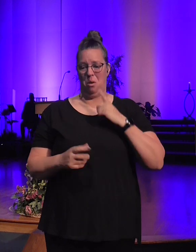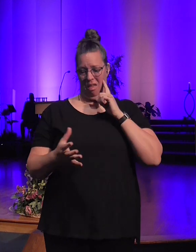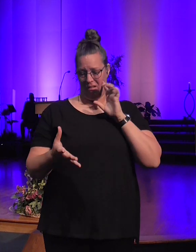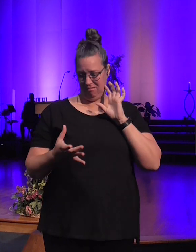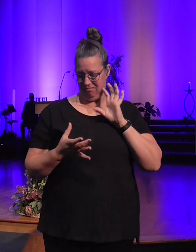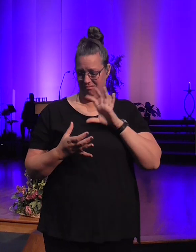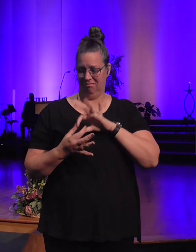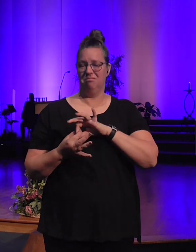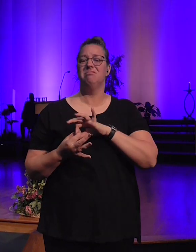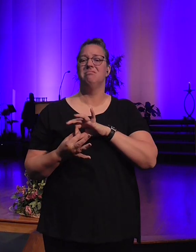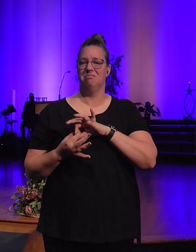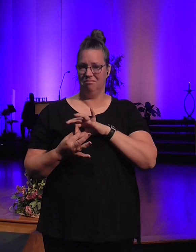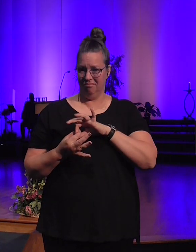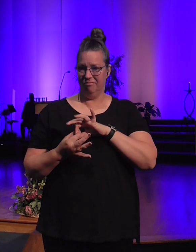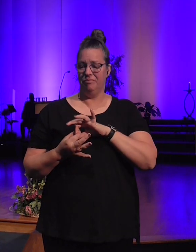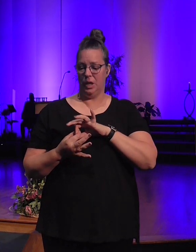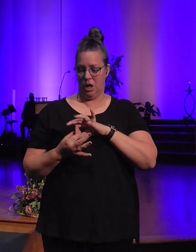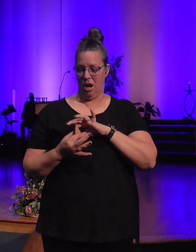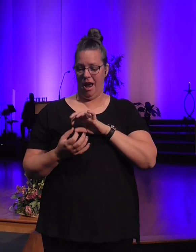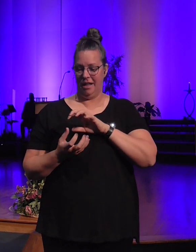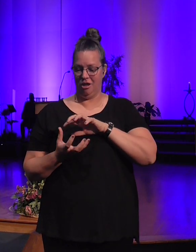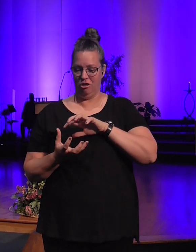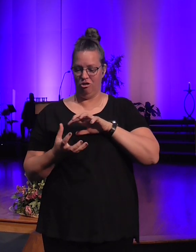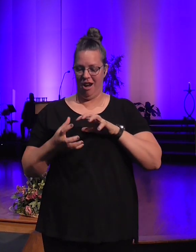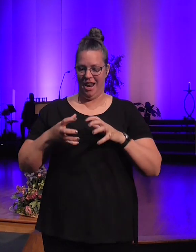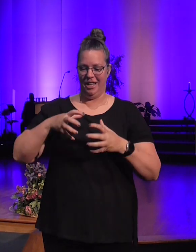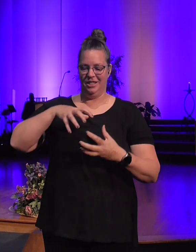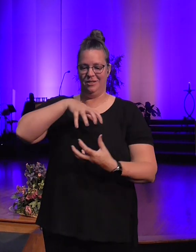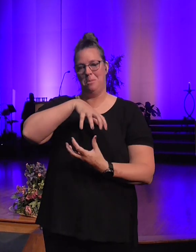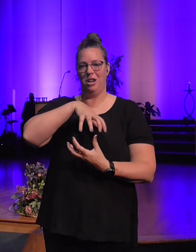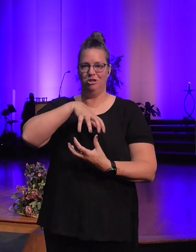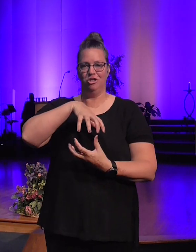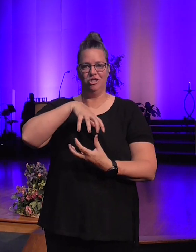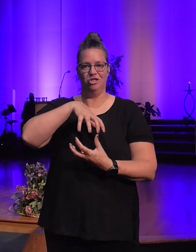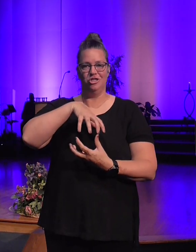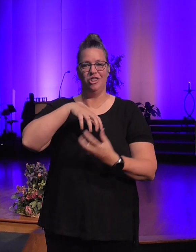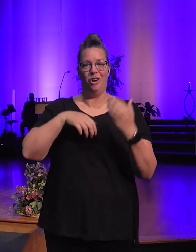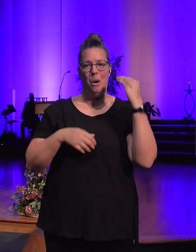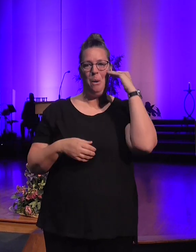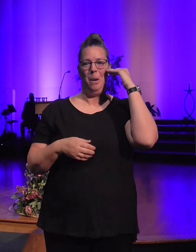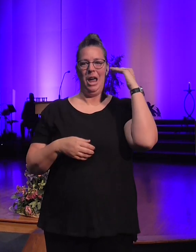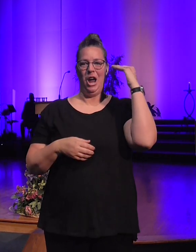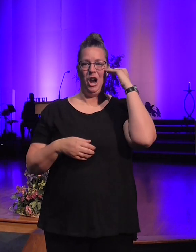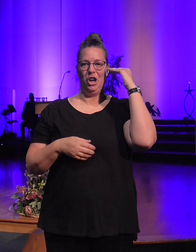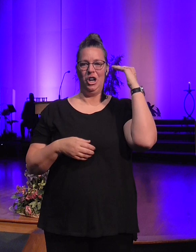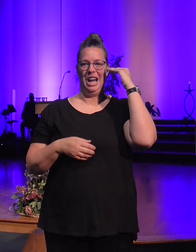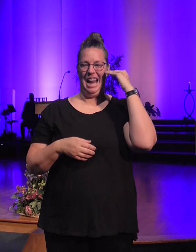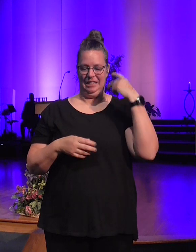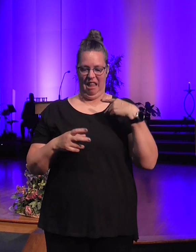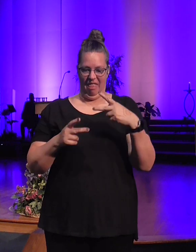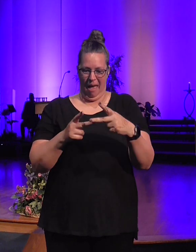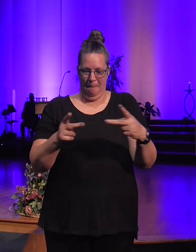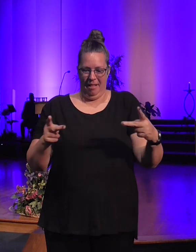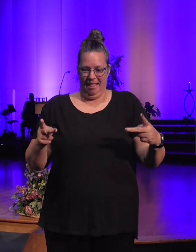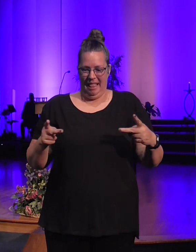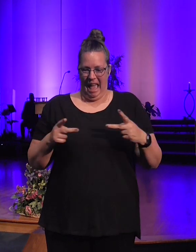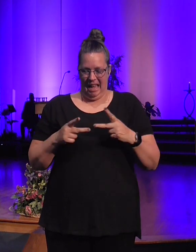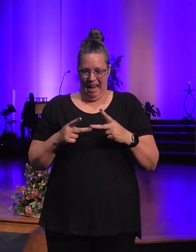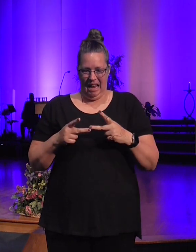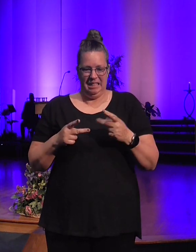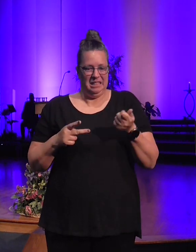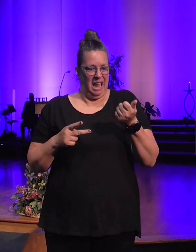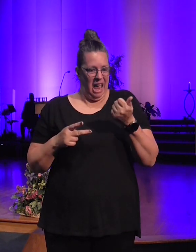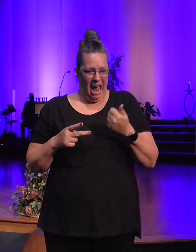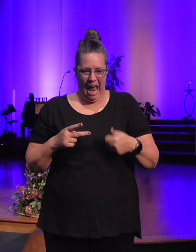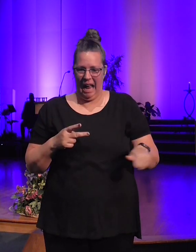connection, we allow the transformation in our awareness. And into that space, we place anything that